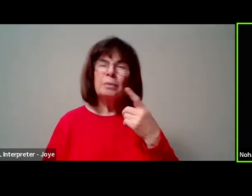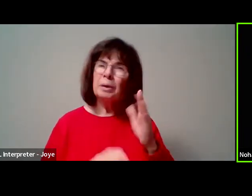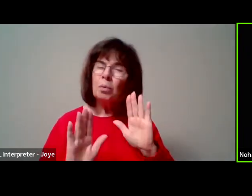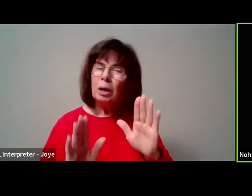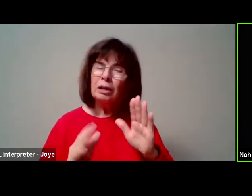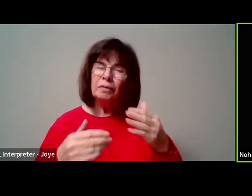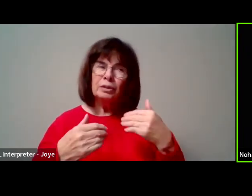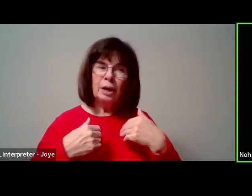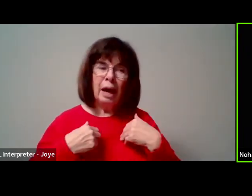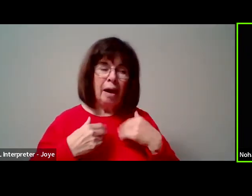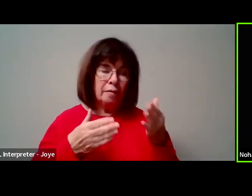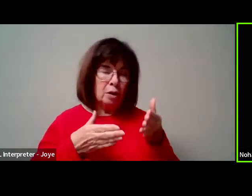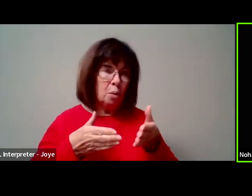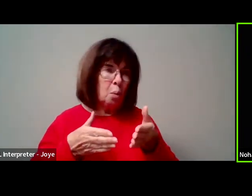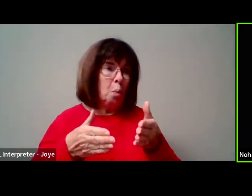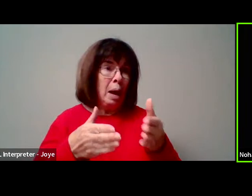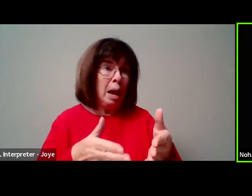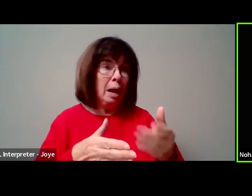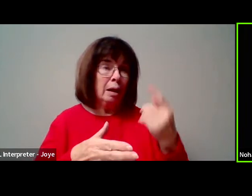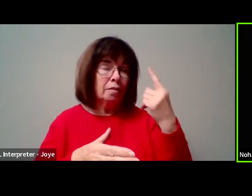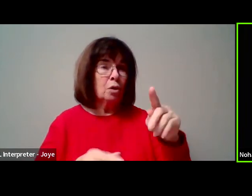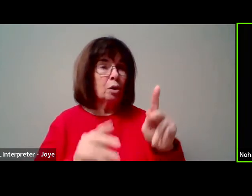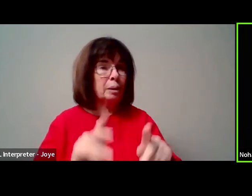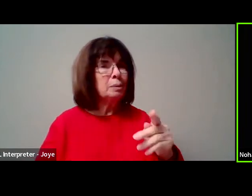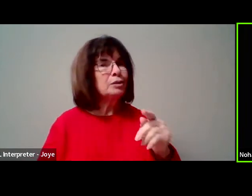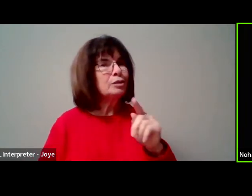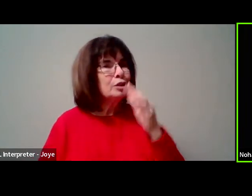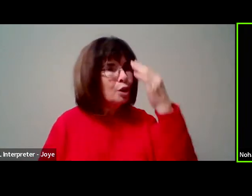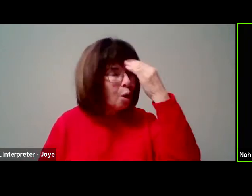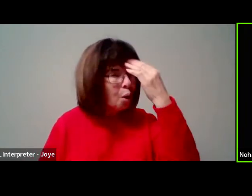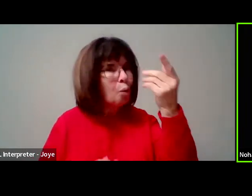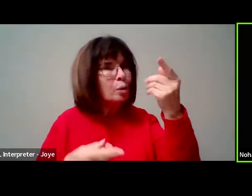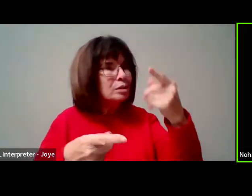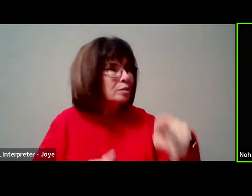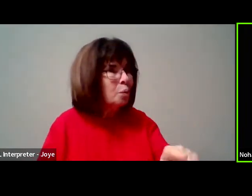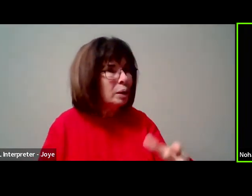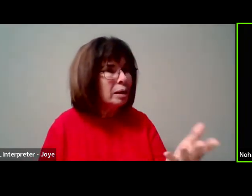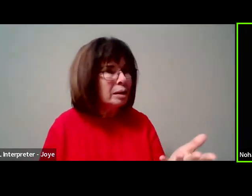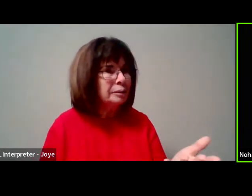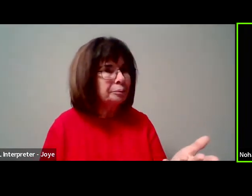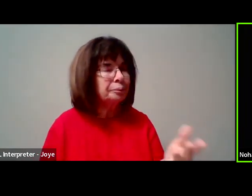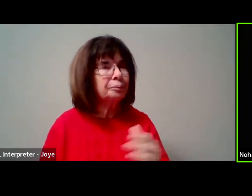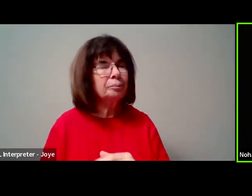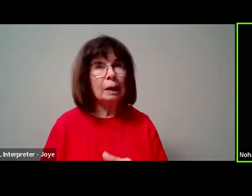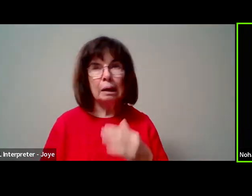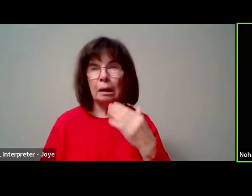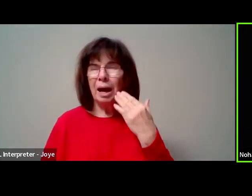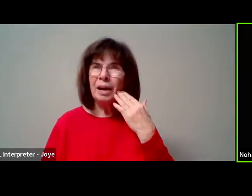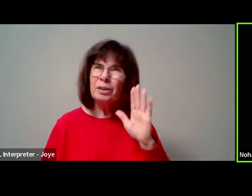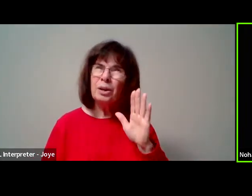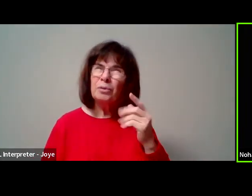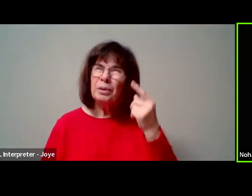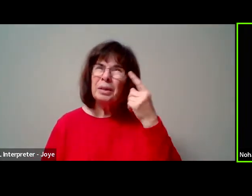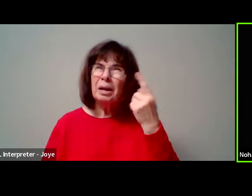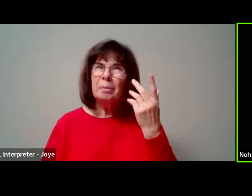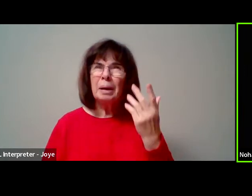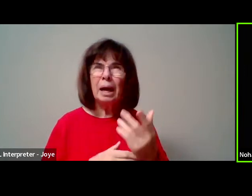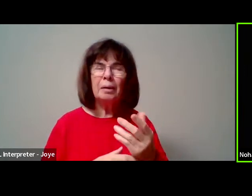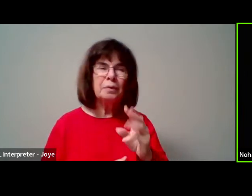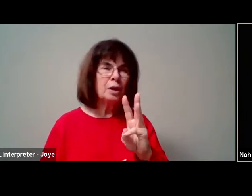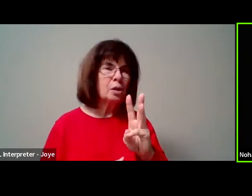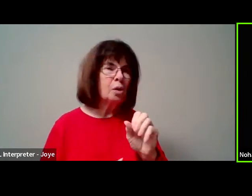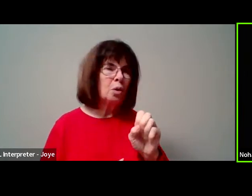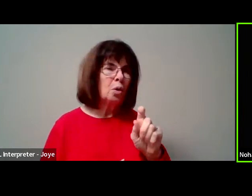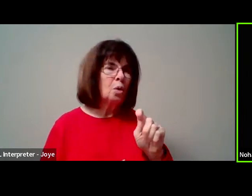for people to really know kind of what was going on. And I don't know if we've thought about putting the wastewater on the